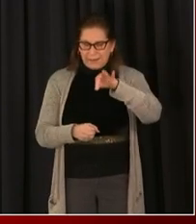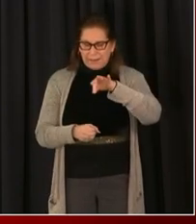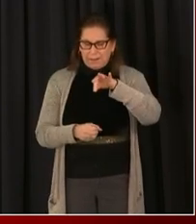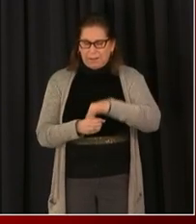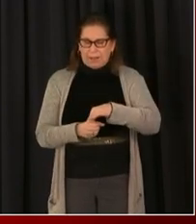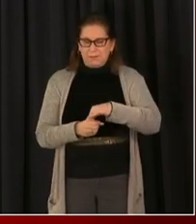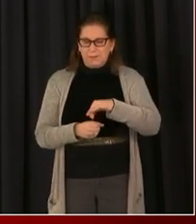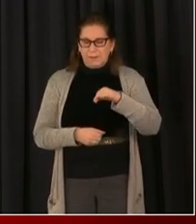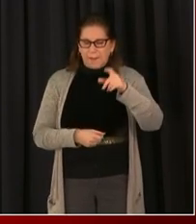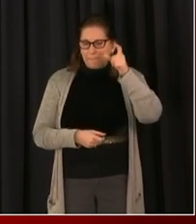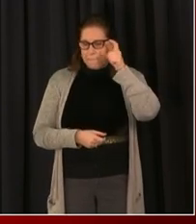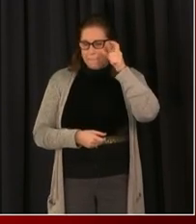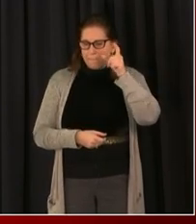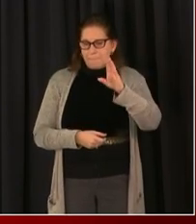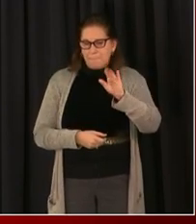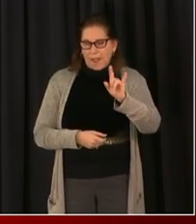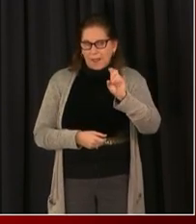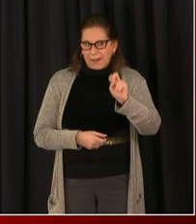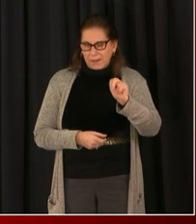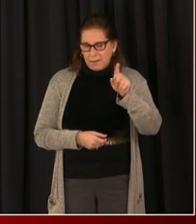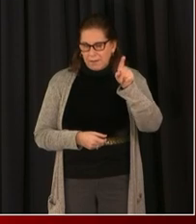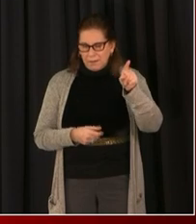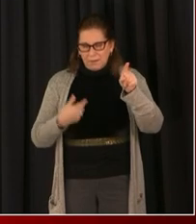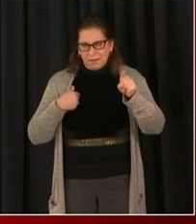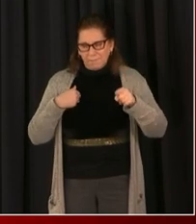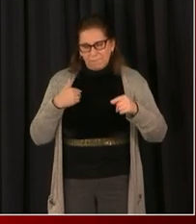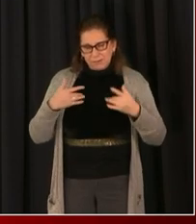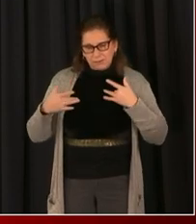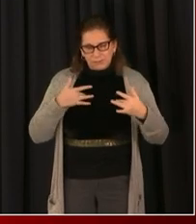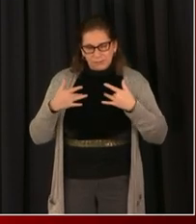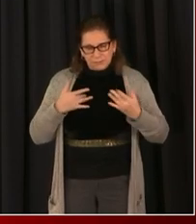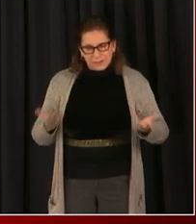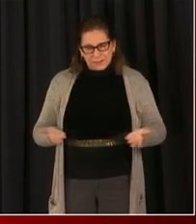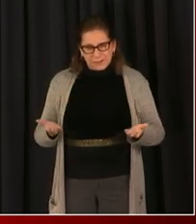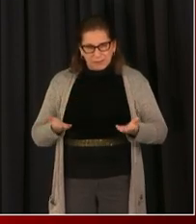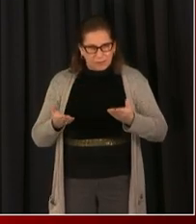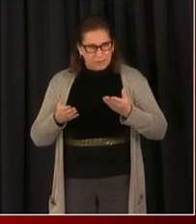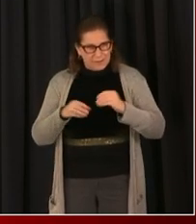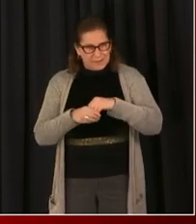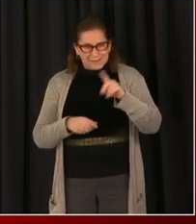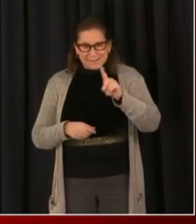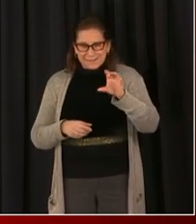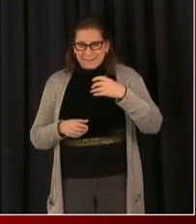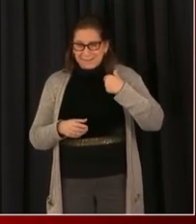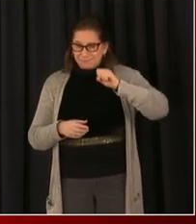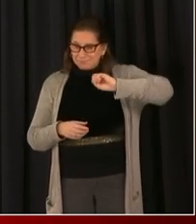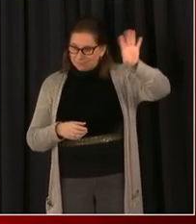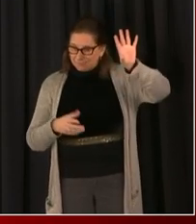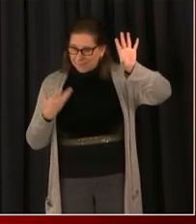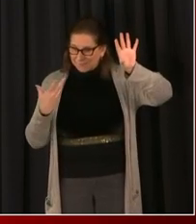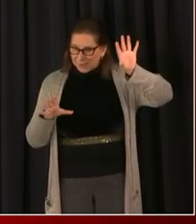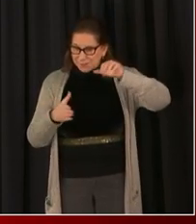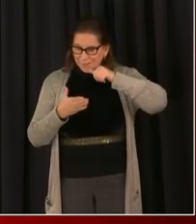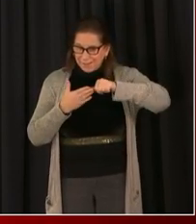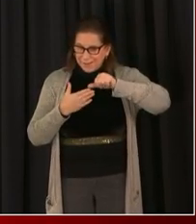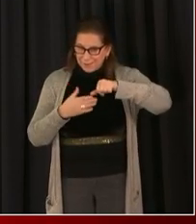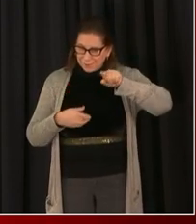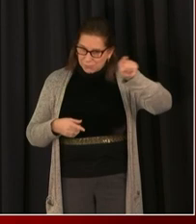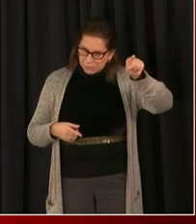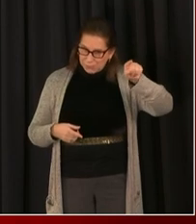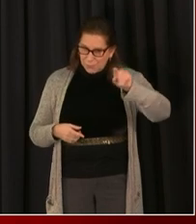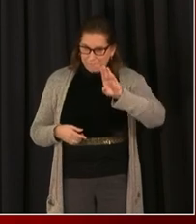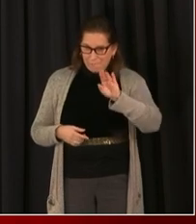district have. But let me move on to talk about an immediate need that we